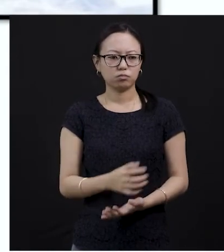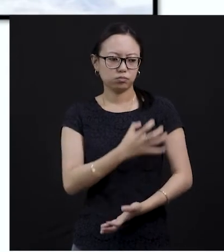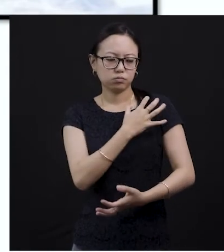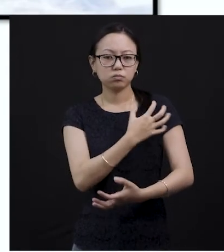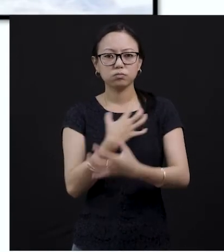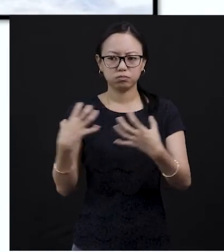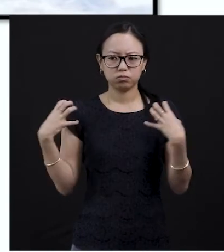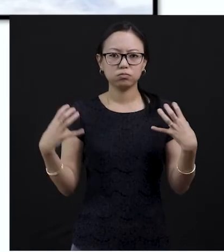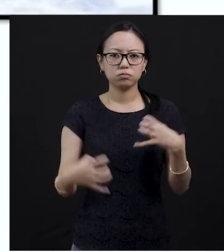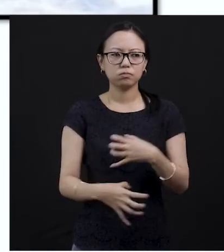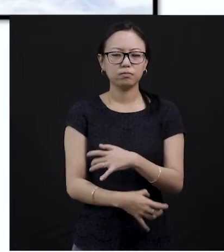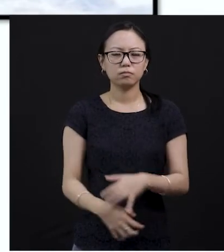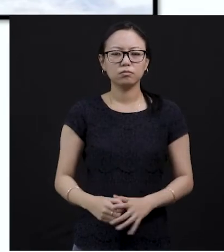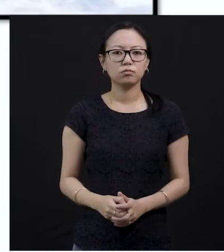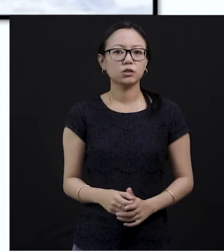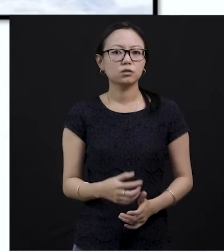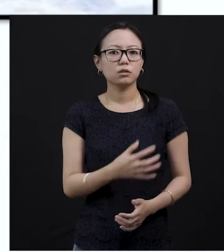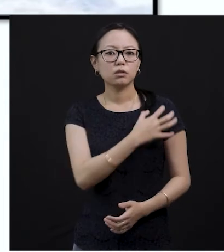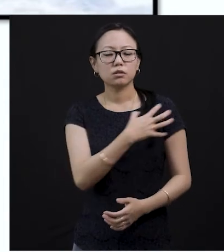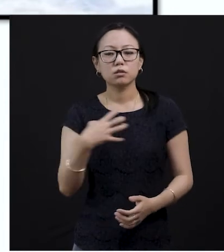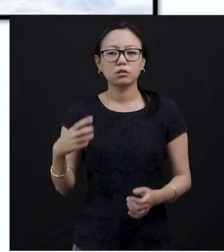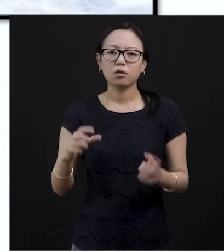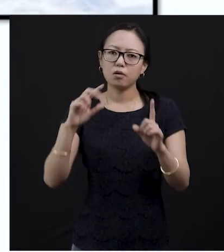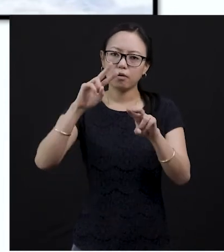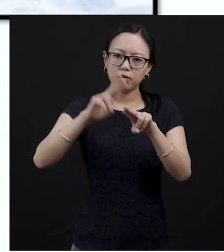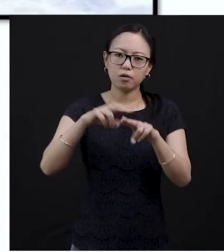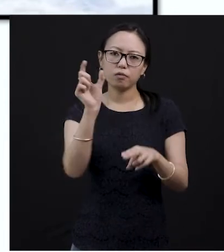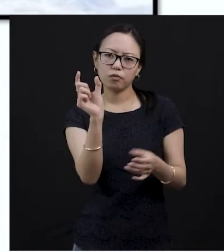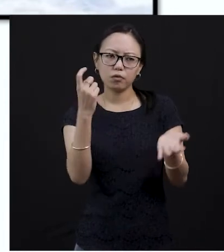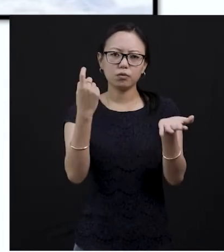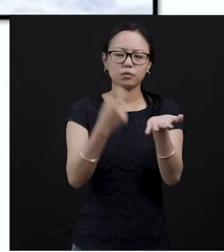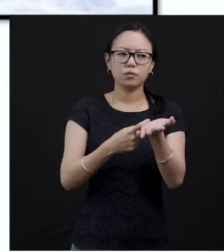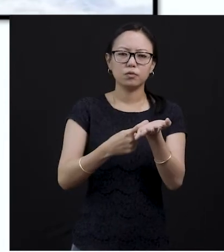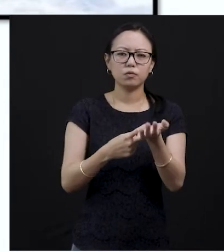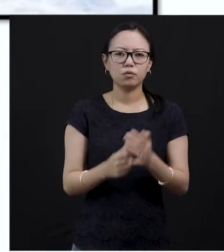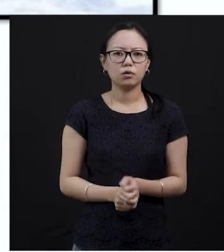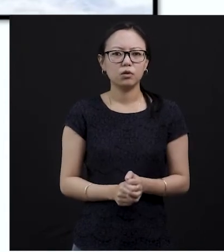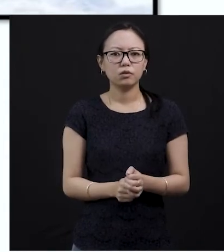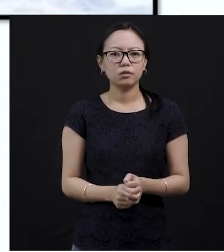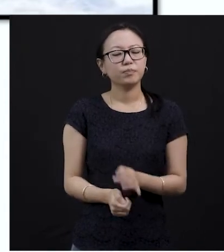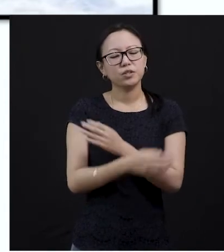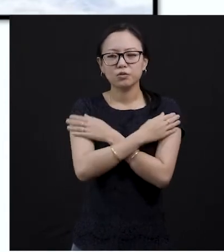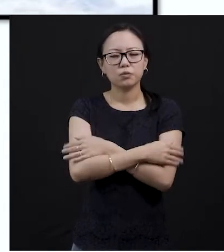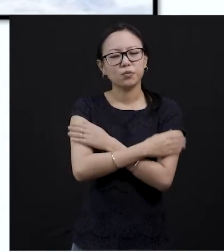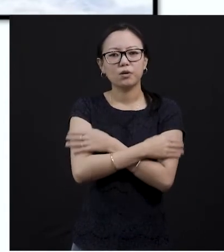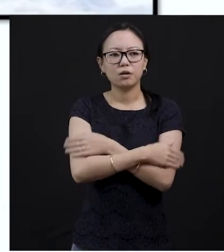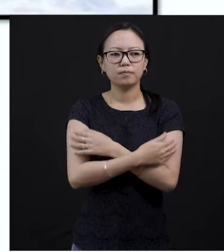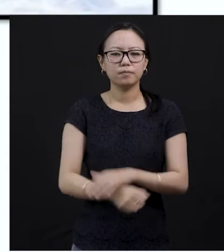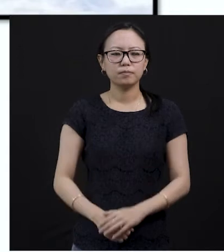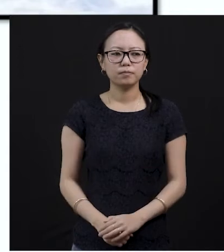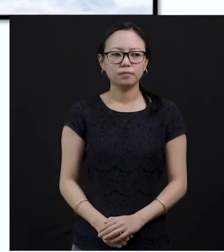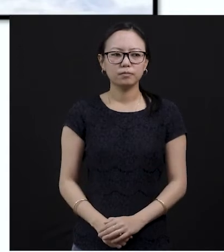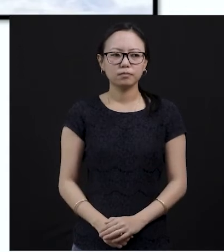they have. The thick hair they have is known as the fur. F-U-R. So the fur is so warm. Right?